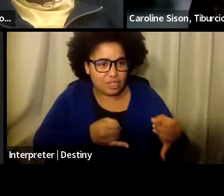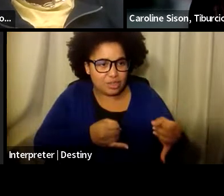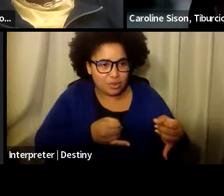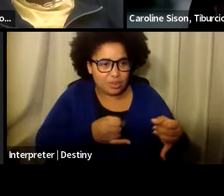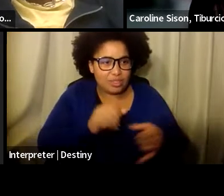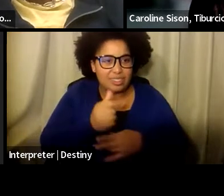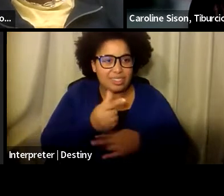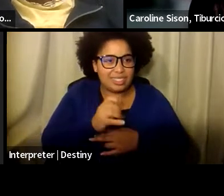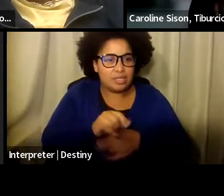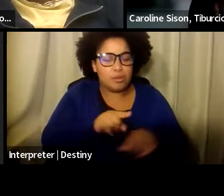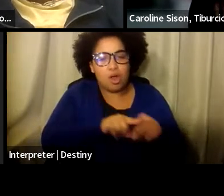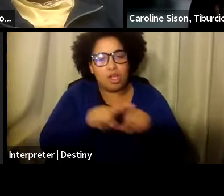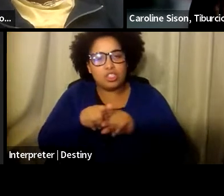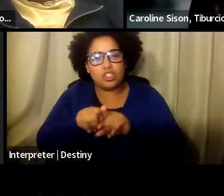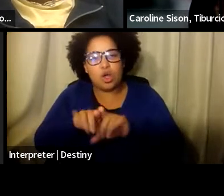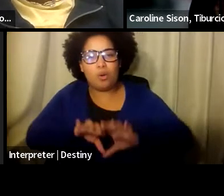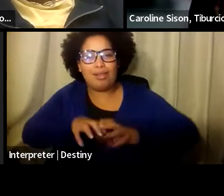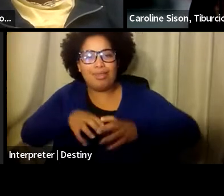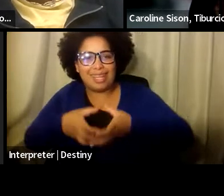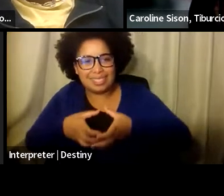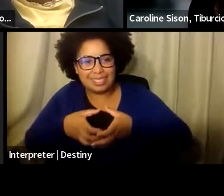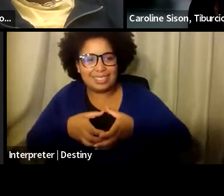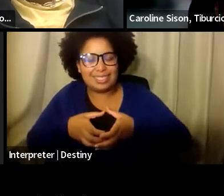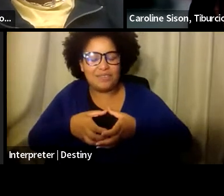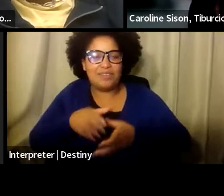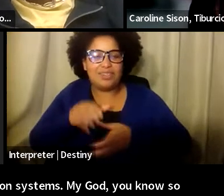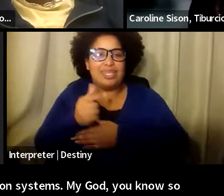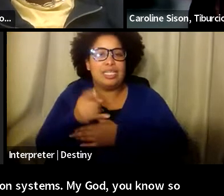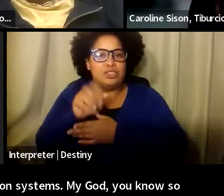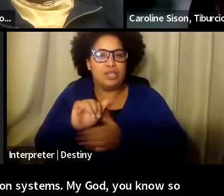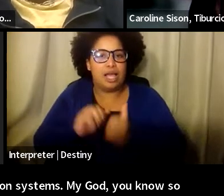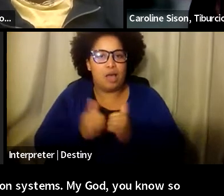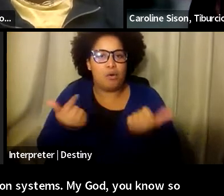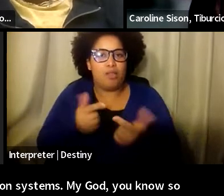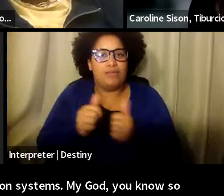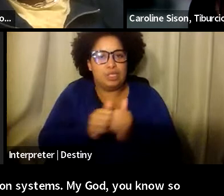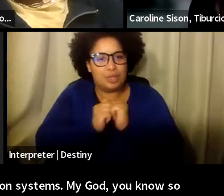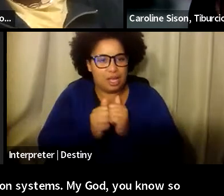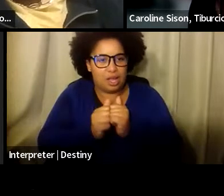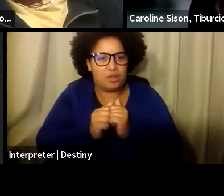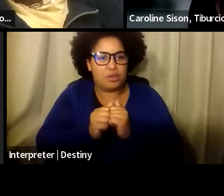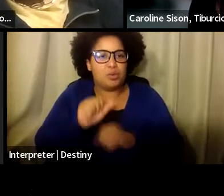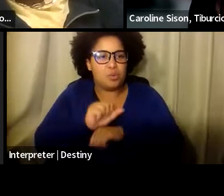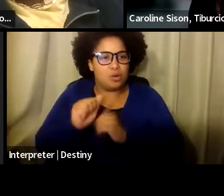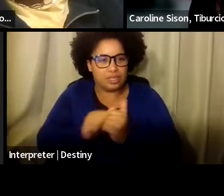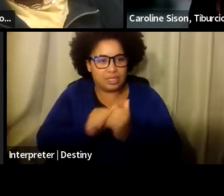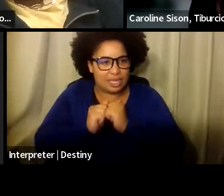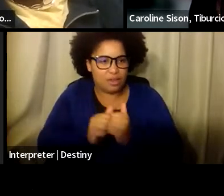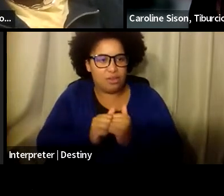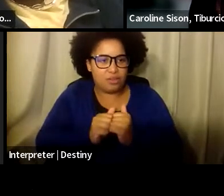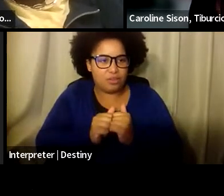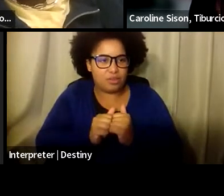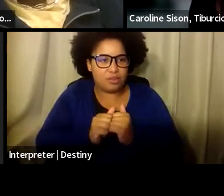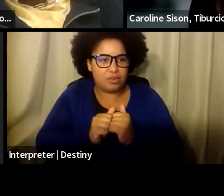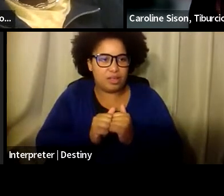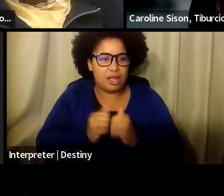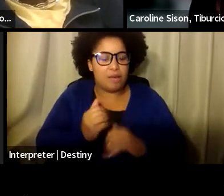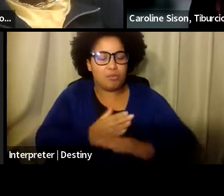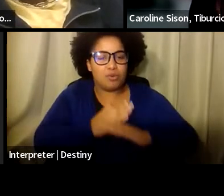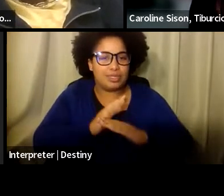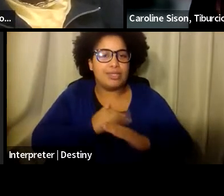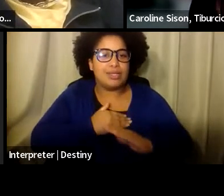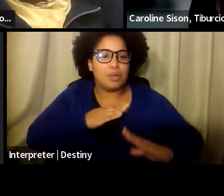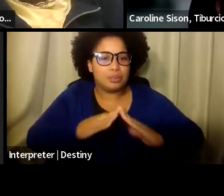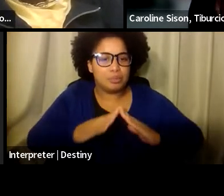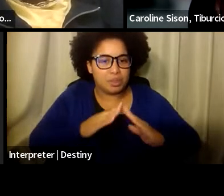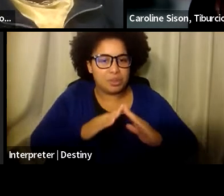that collective agency, right? Of how we can all do this together, and yeah, protect our communities,